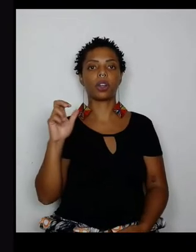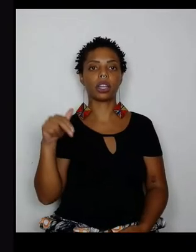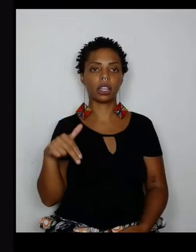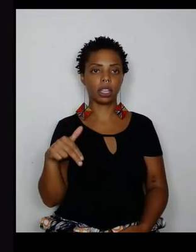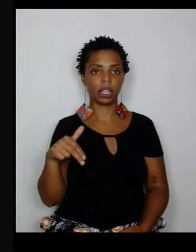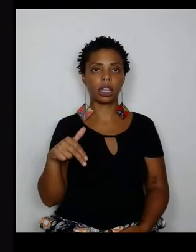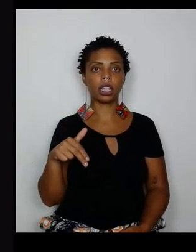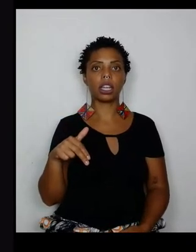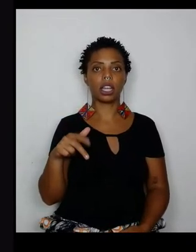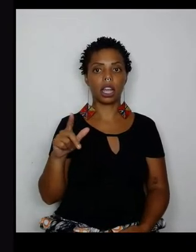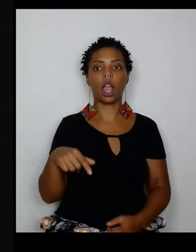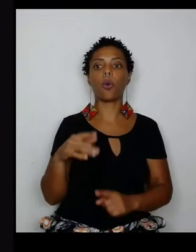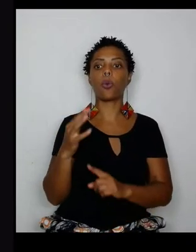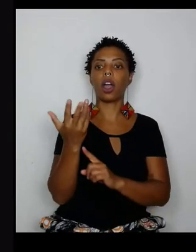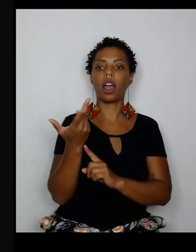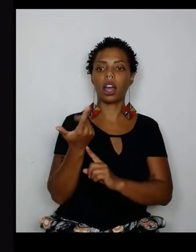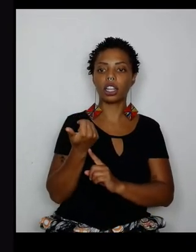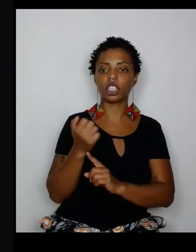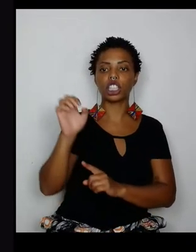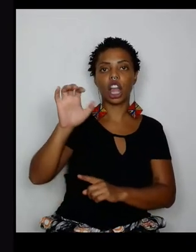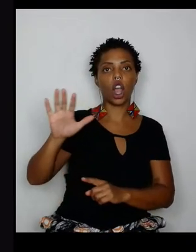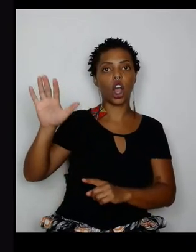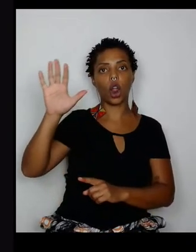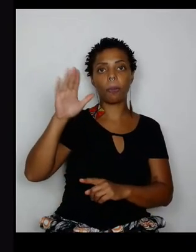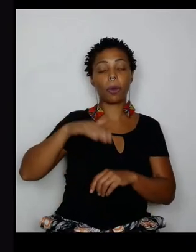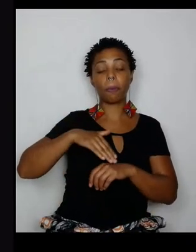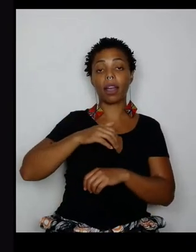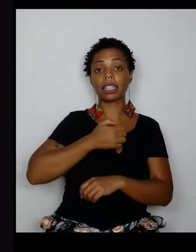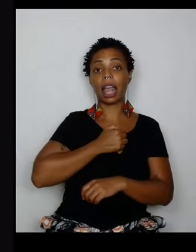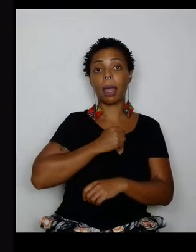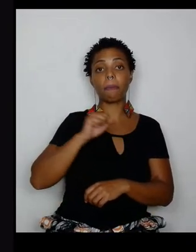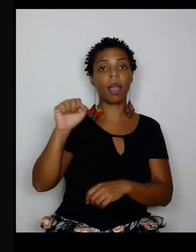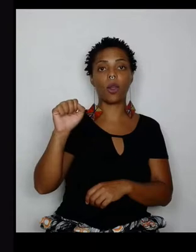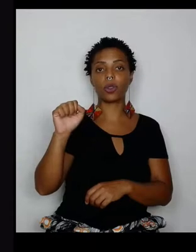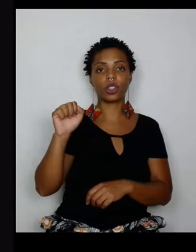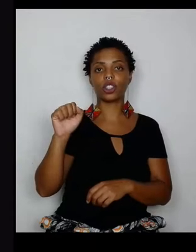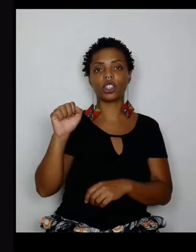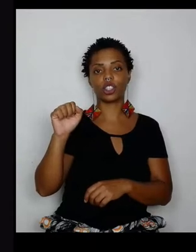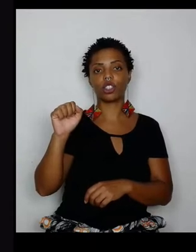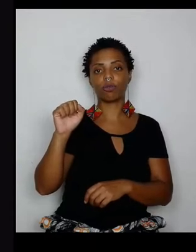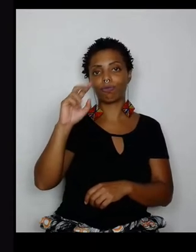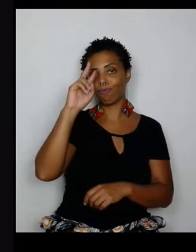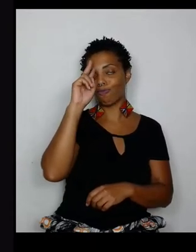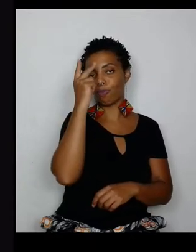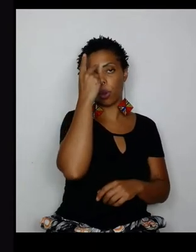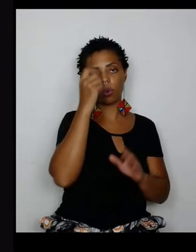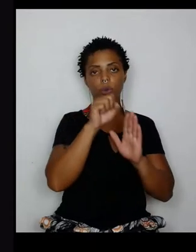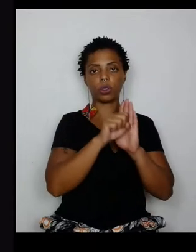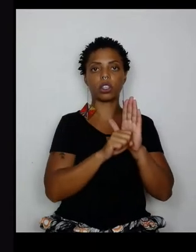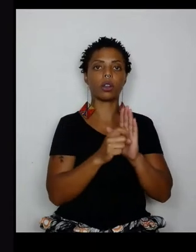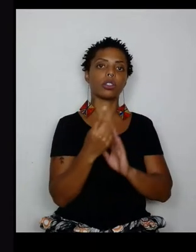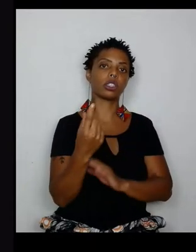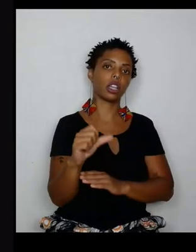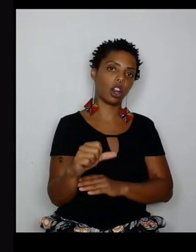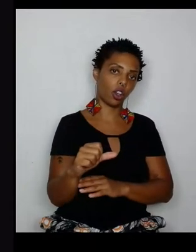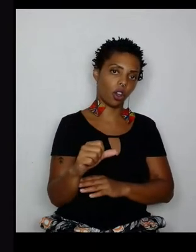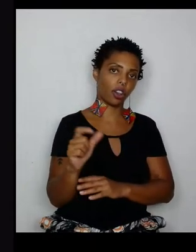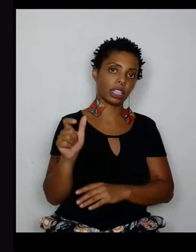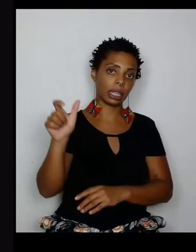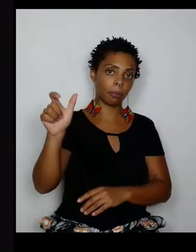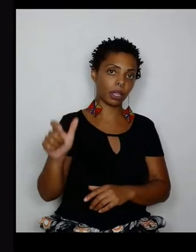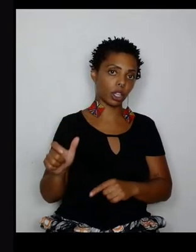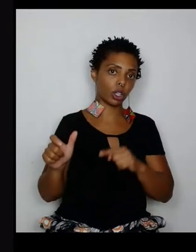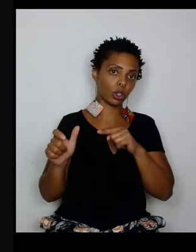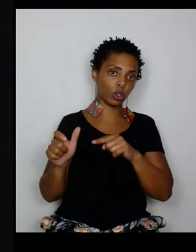century gogan whose mercurial character has placed him into some of the arguably most volatile moments of 19th century